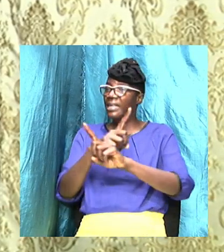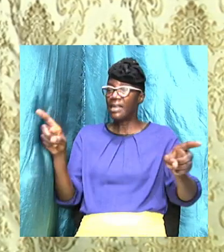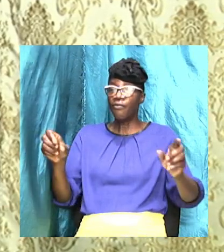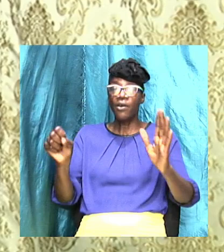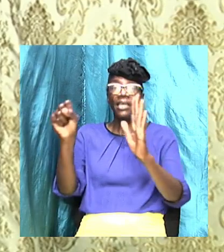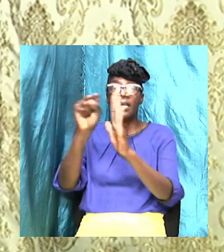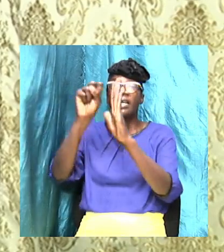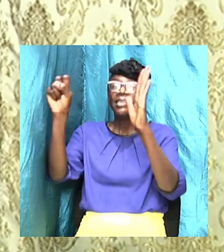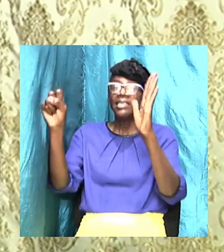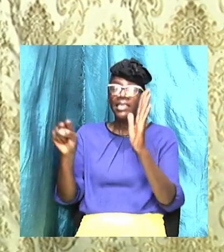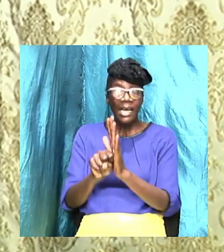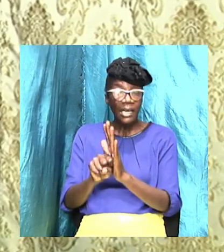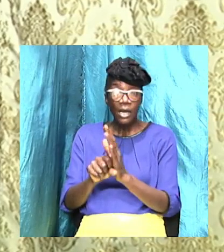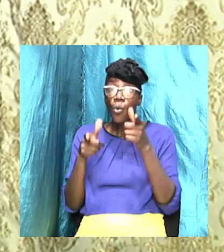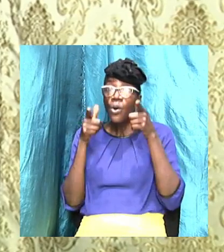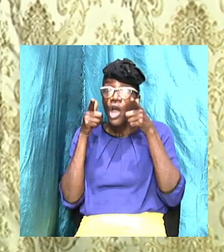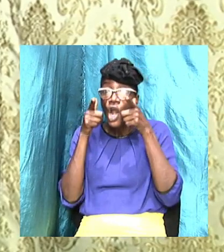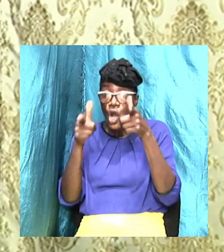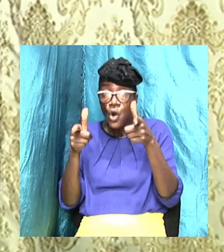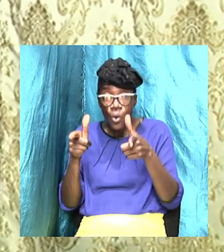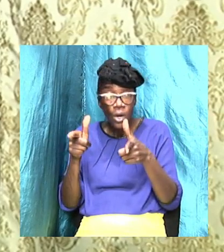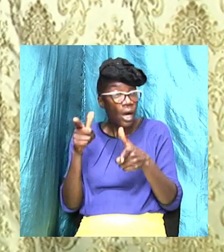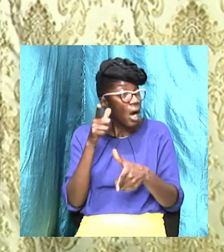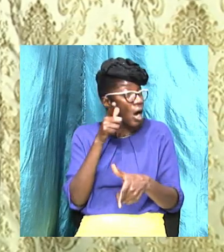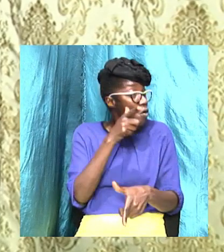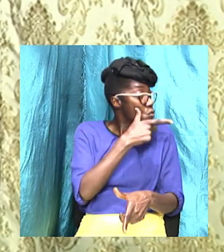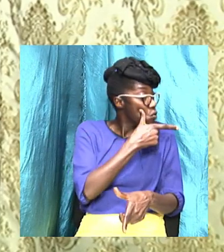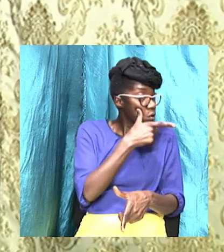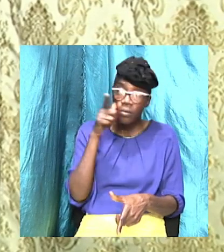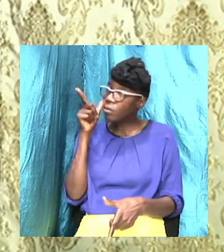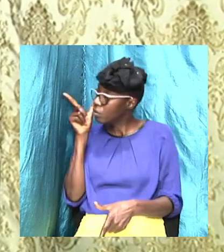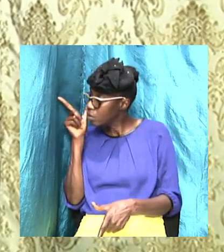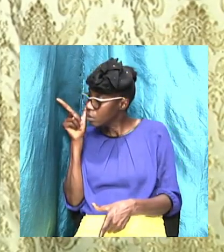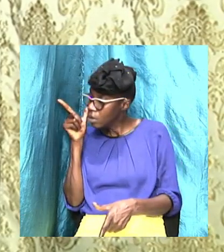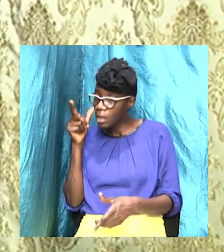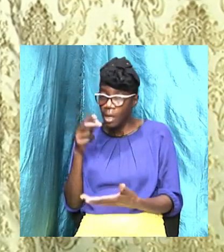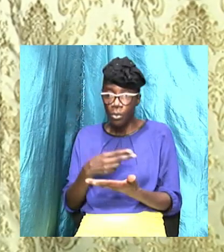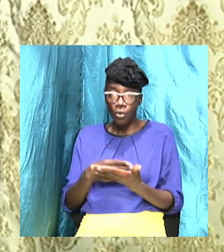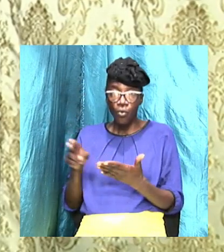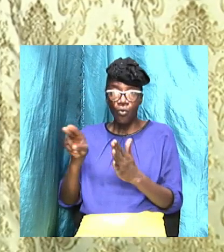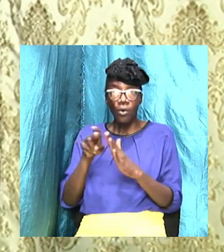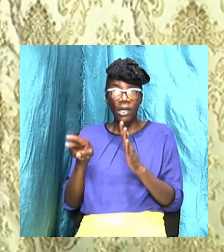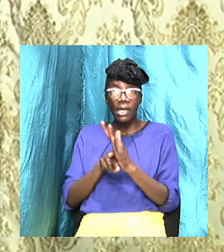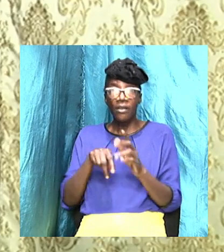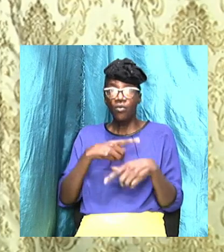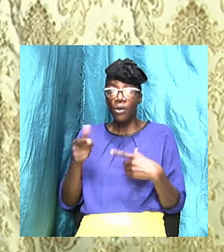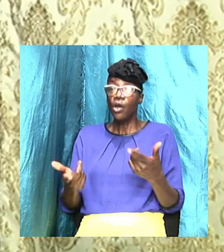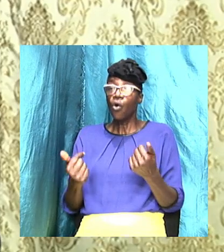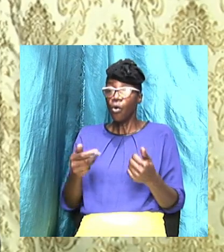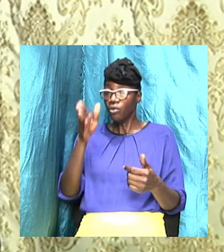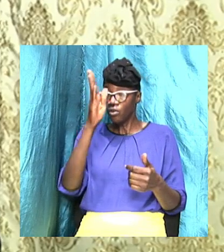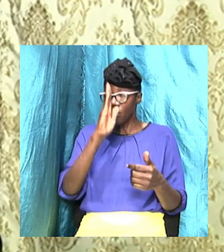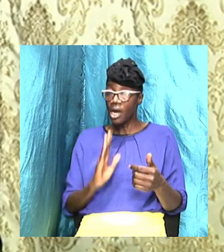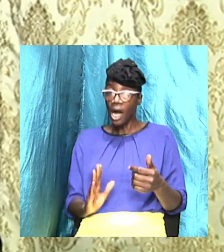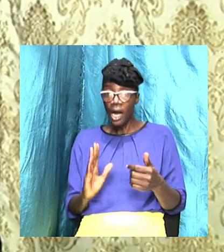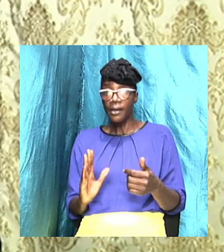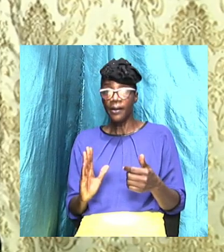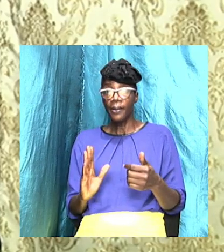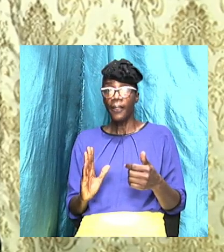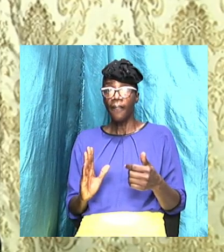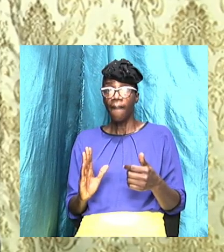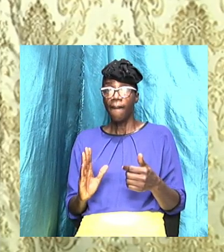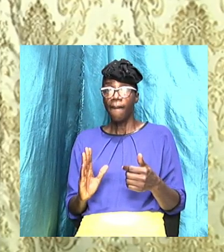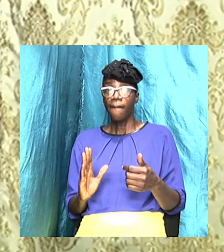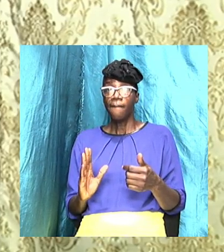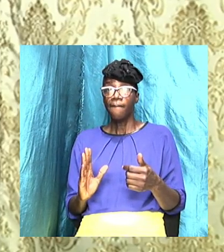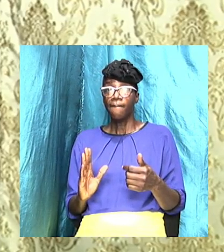standards when we look around the church arena as it pertains to holiness. But when it comes to God, amen, when it